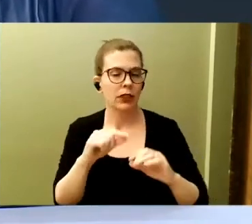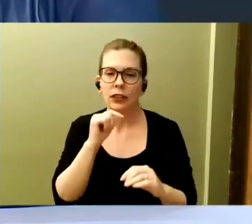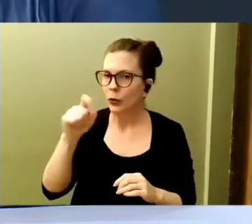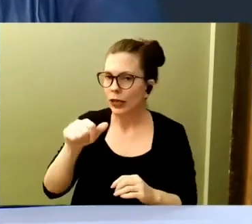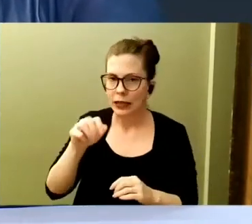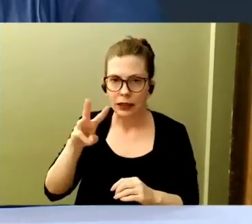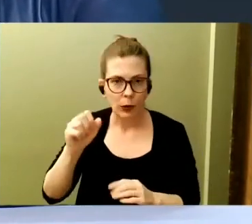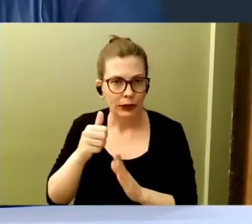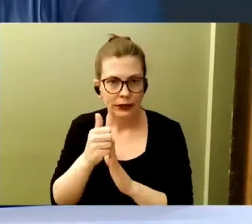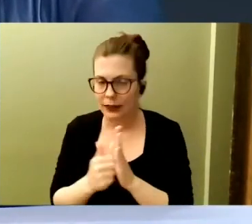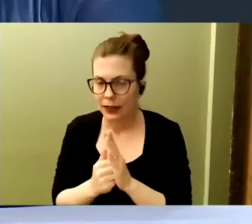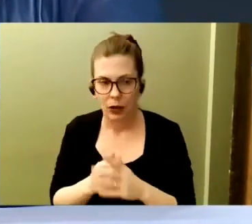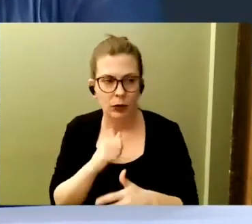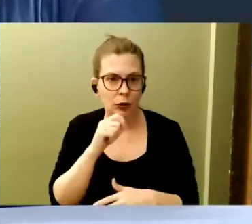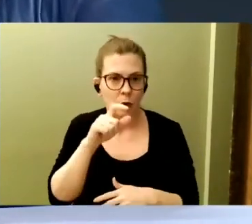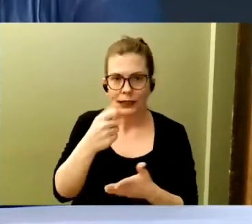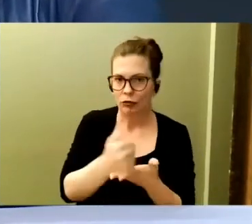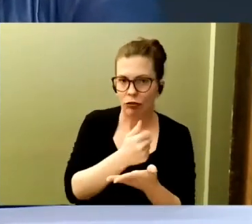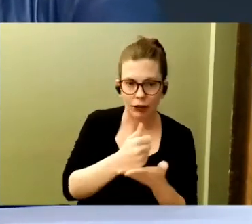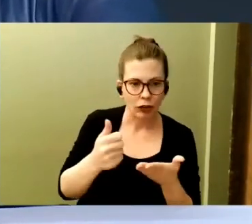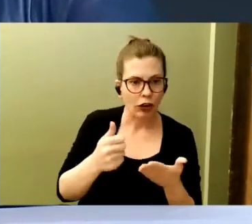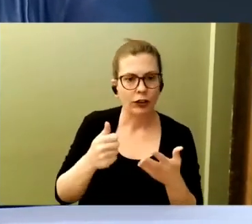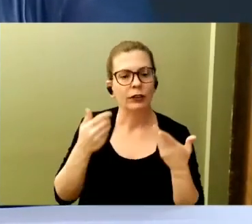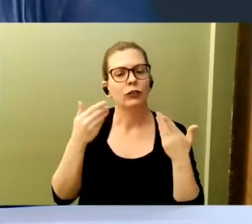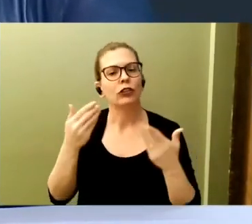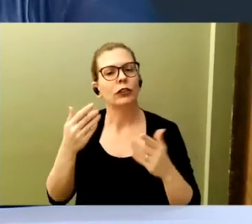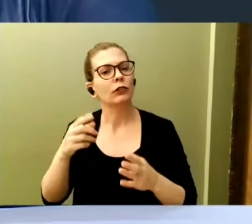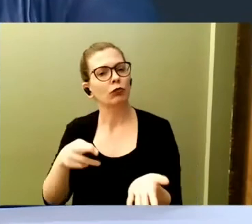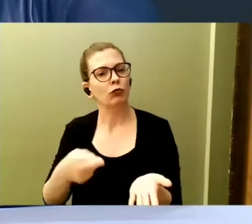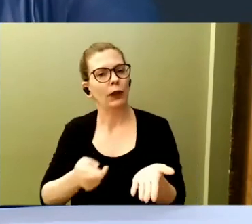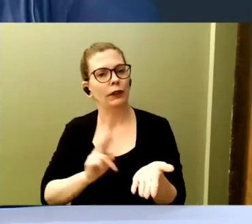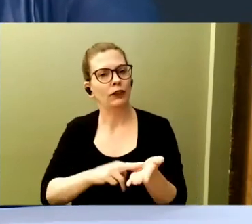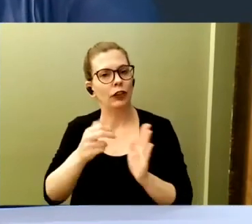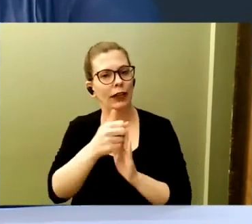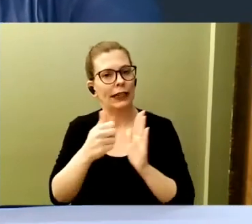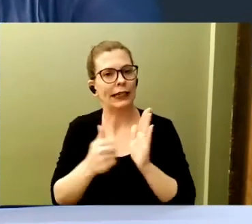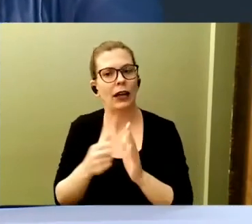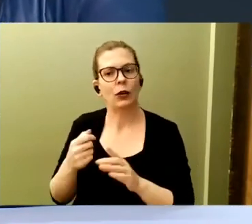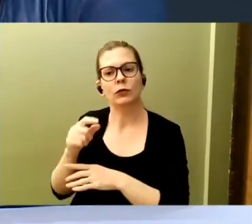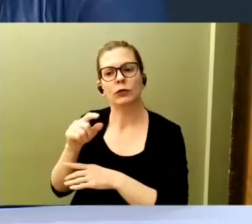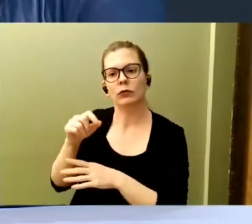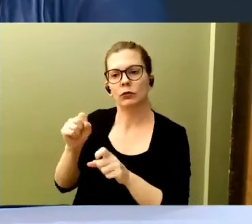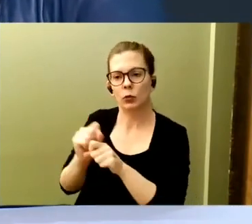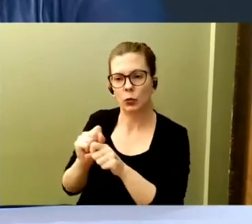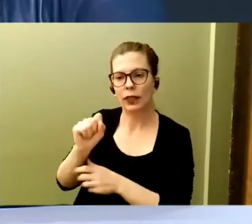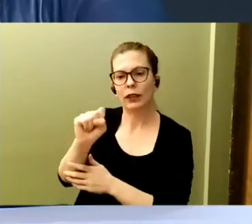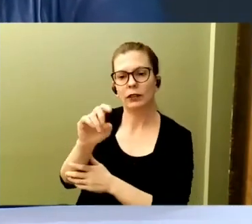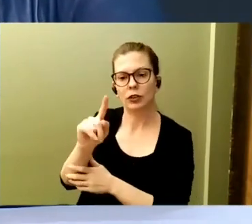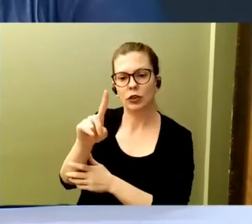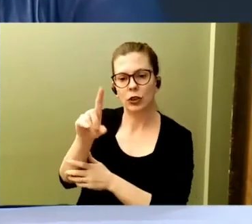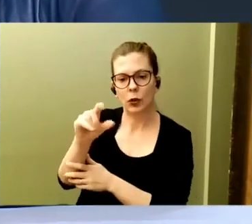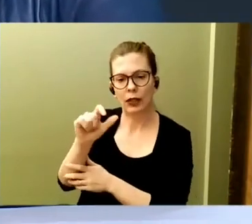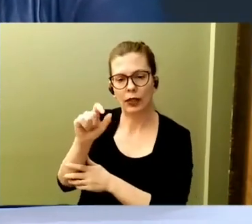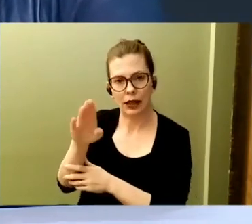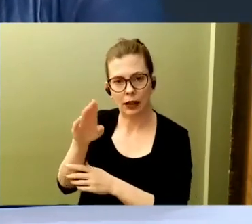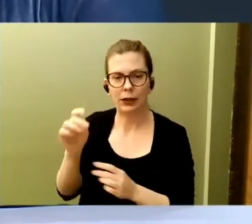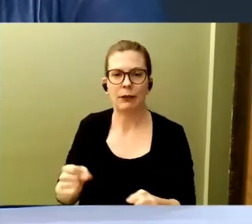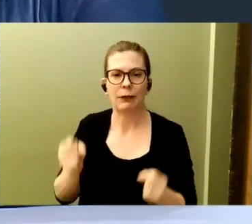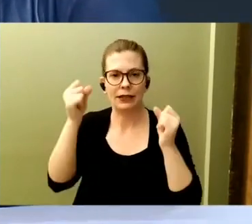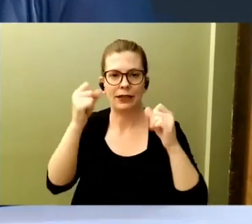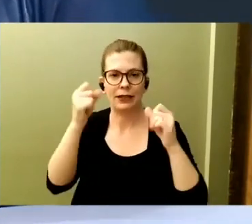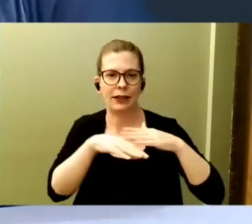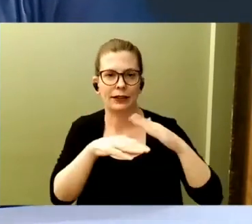need a credit card, all you need to do is be able to register an account with Studio Lab, and you'll be able to get immediate access to an environment to allow you